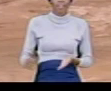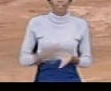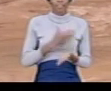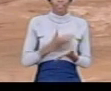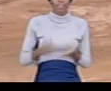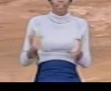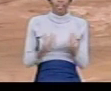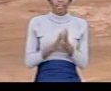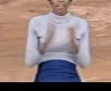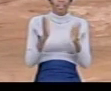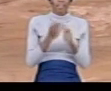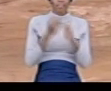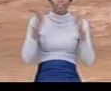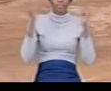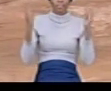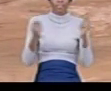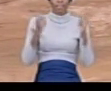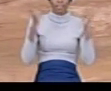forevermore. Sing